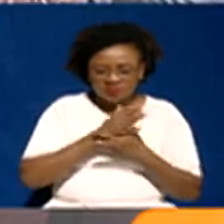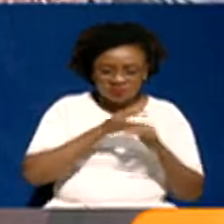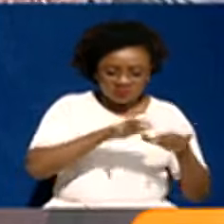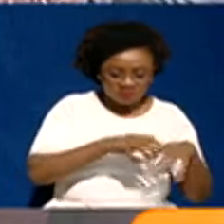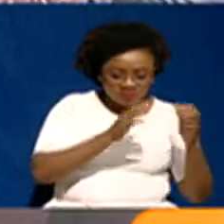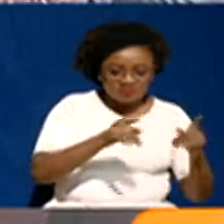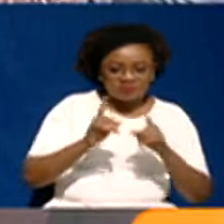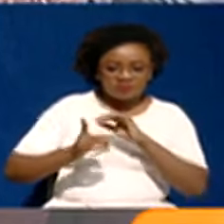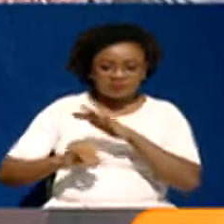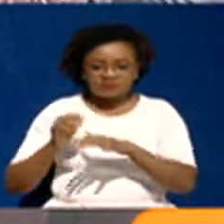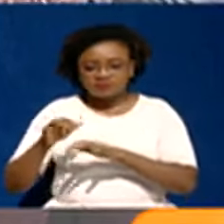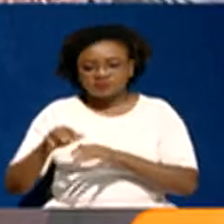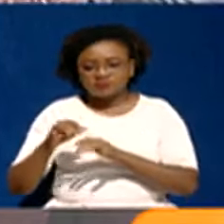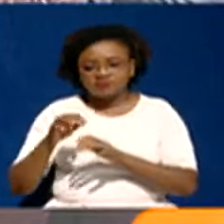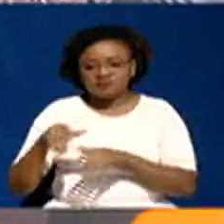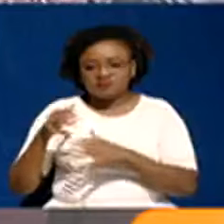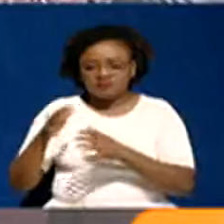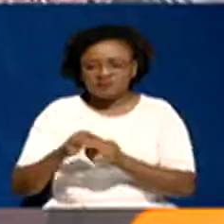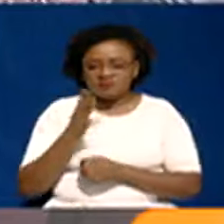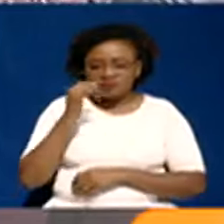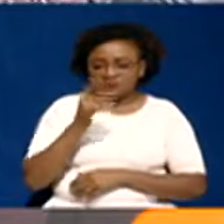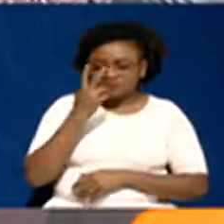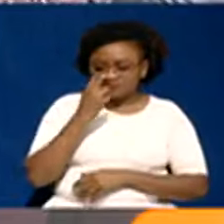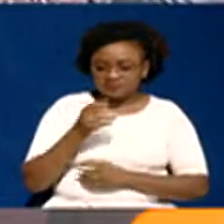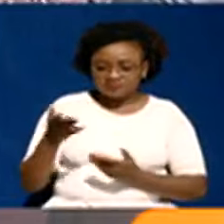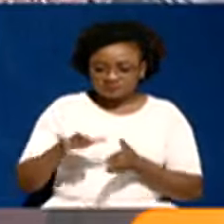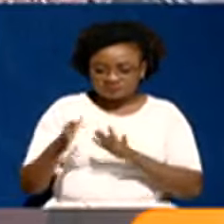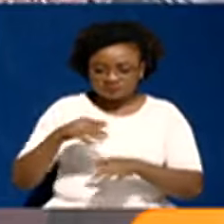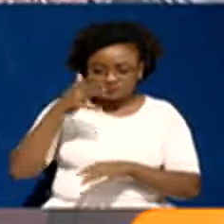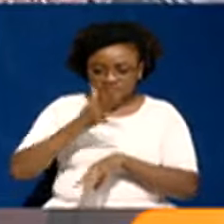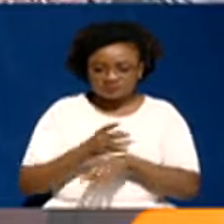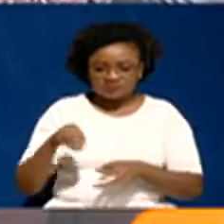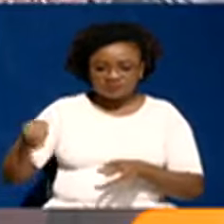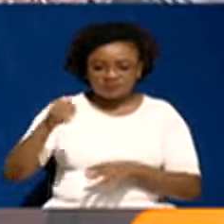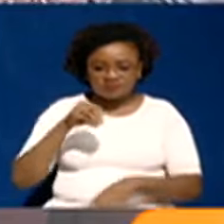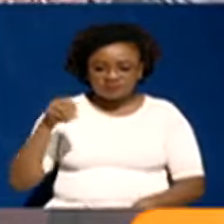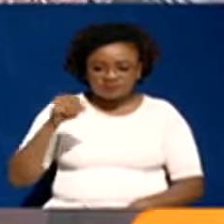arresting three people on suspicion of producing and packaging substandard fertilizer.